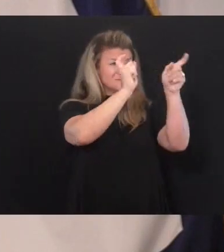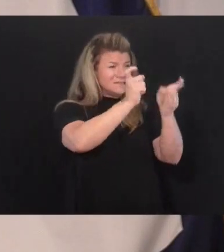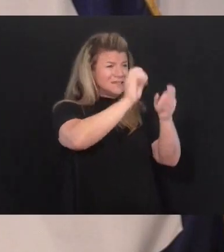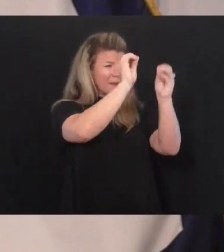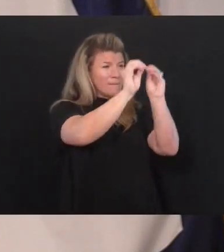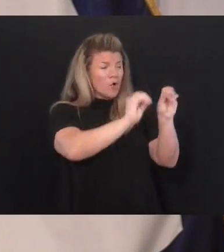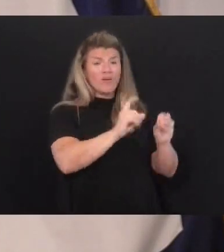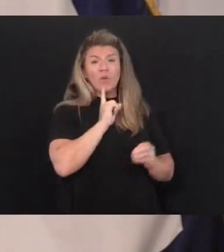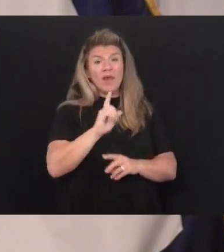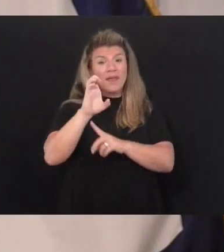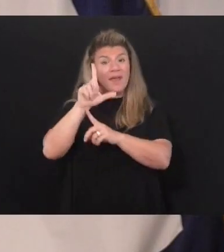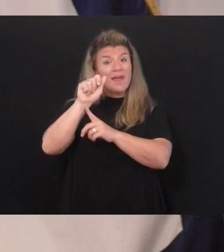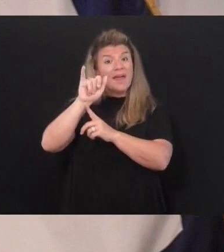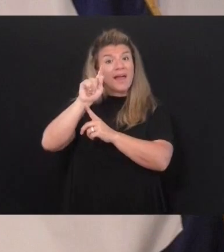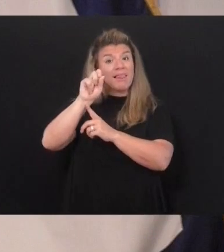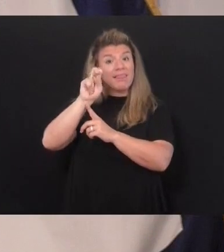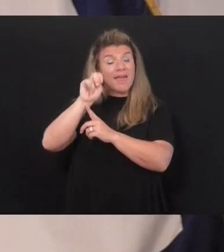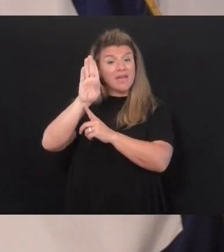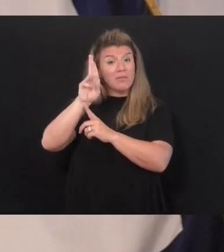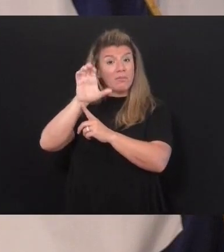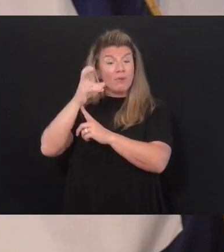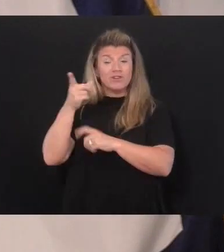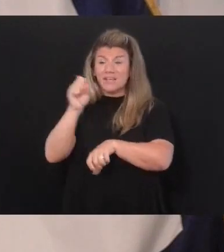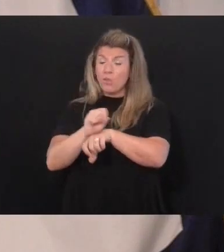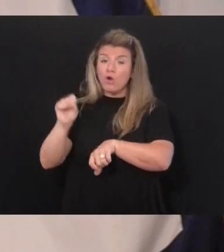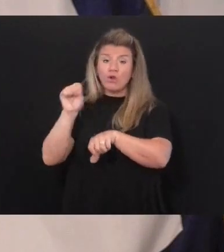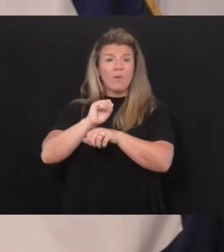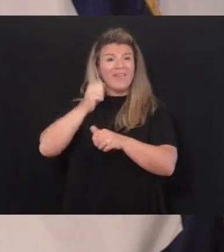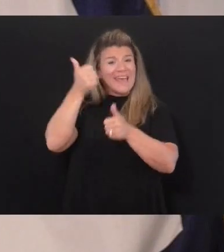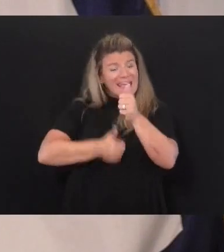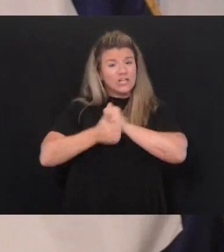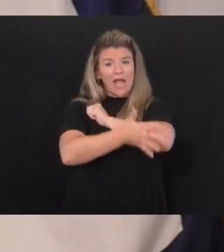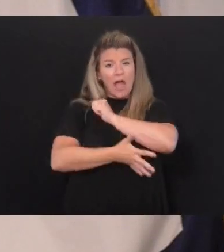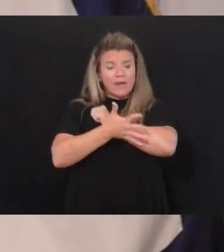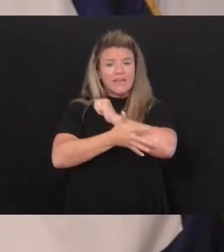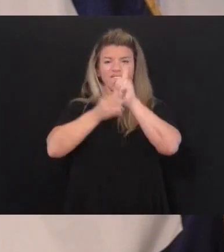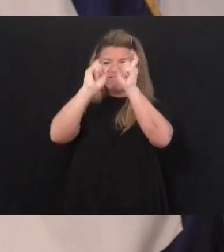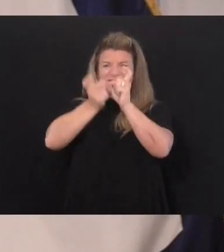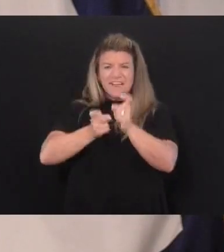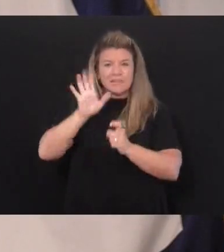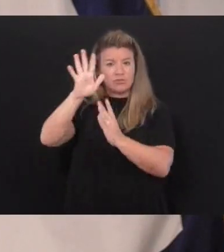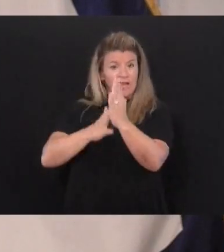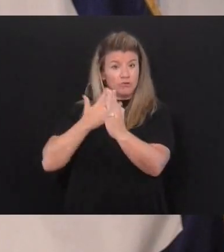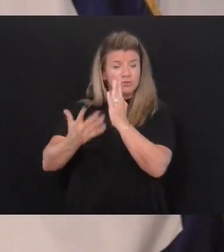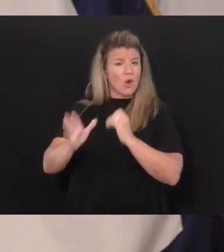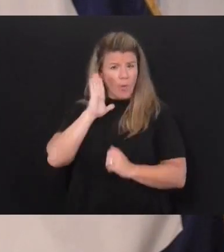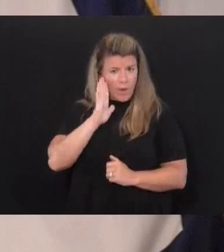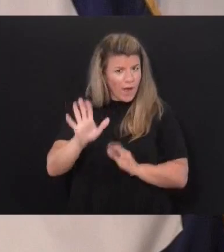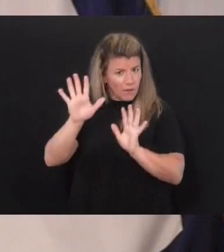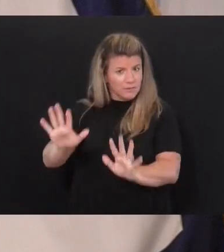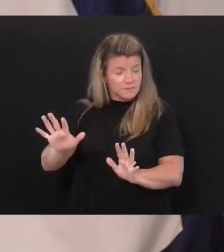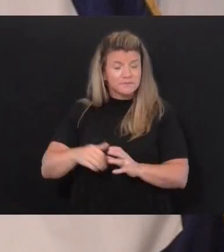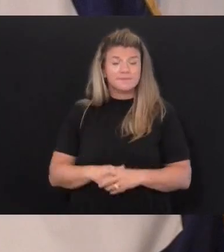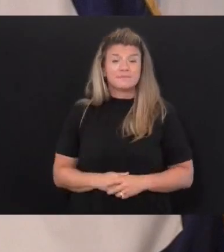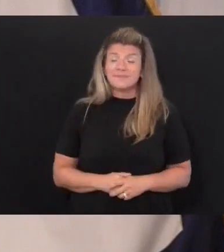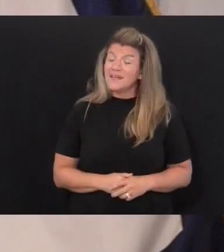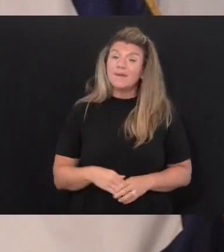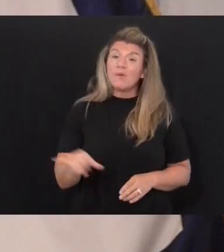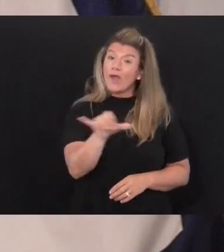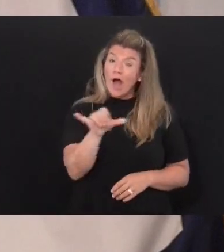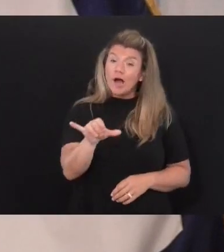Ayn, spelled A-Y-N-E, Amjad, is taking our position. She's a physician in the Beckley area.